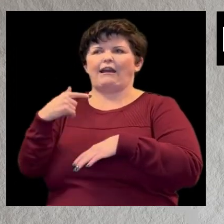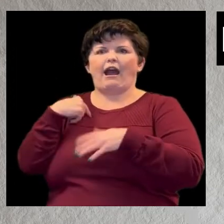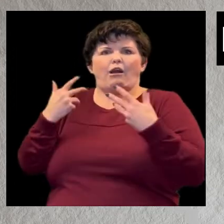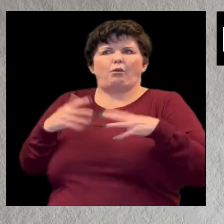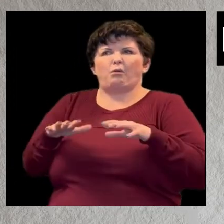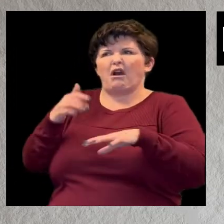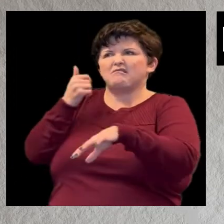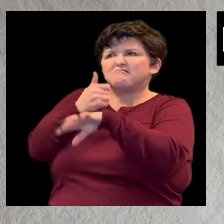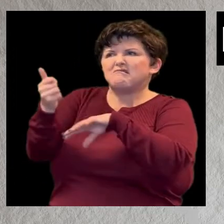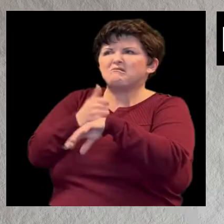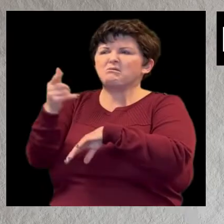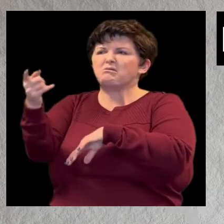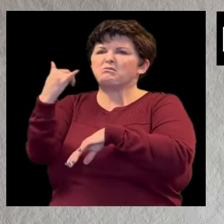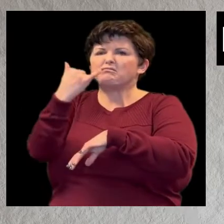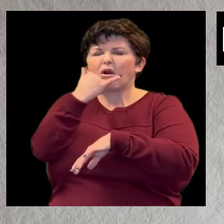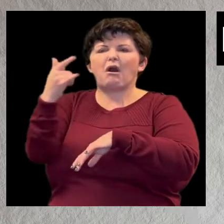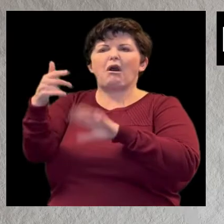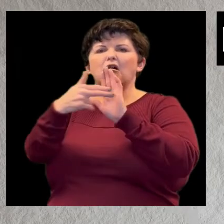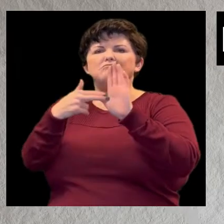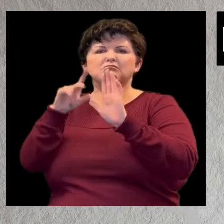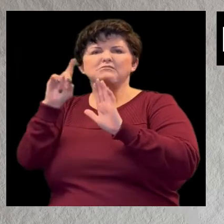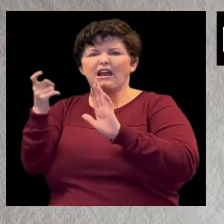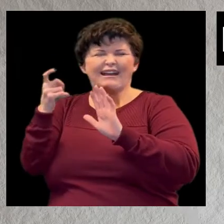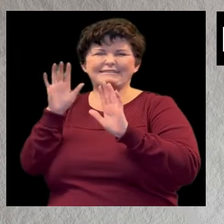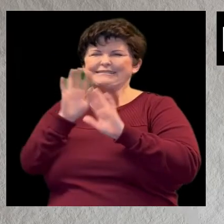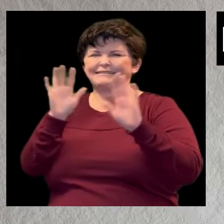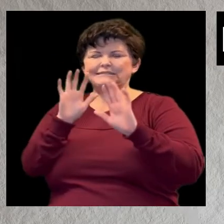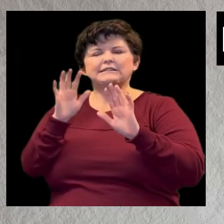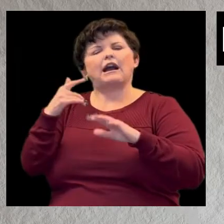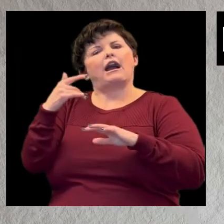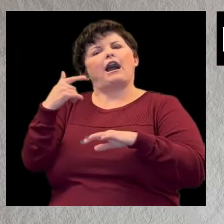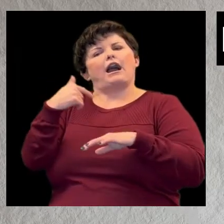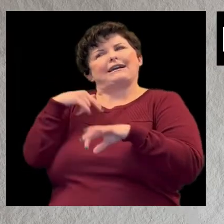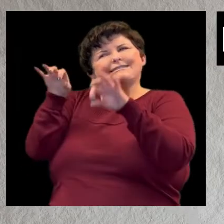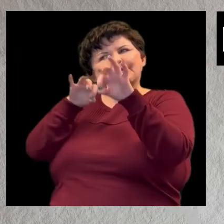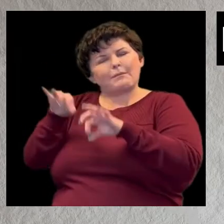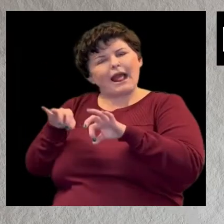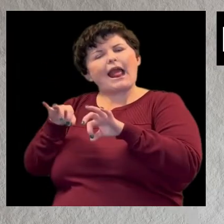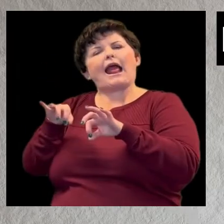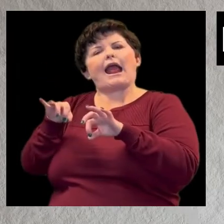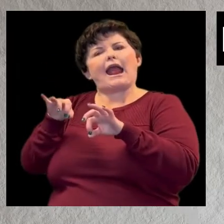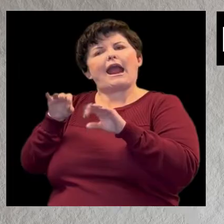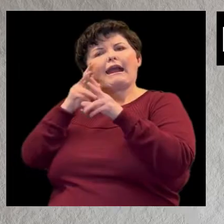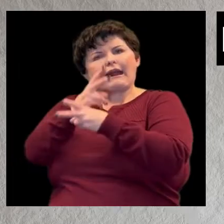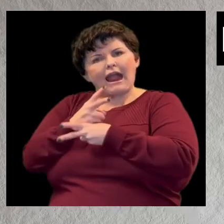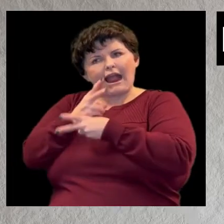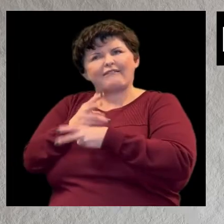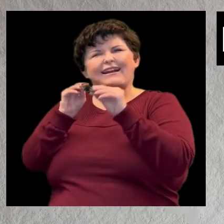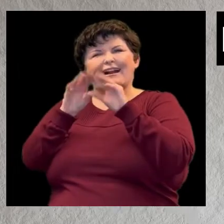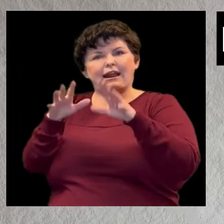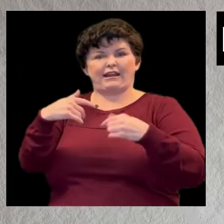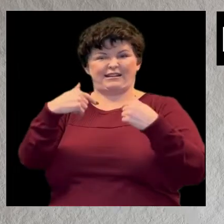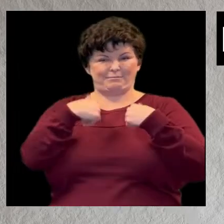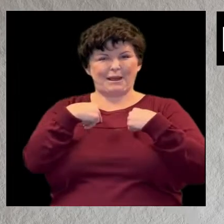misdiagnosed me, it's your fault or anything like that, instead I explained that both my therapist and myself